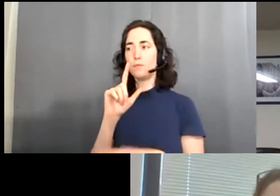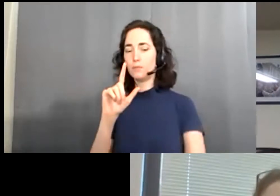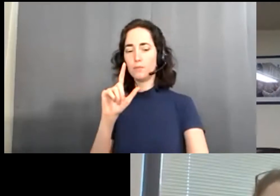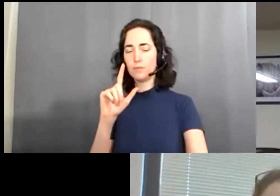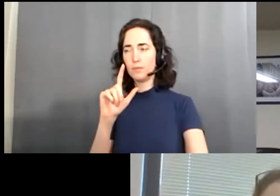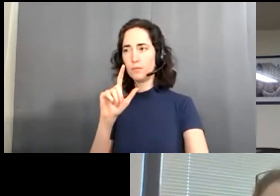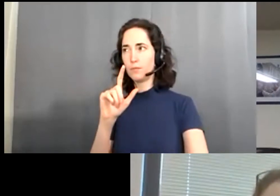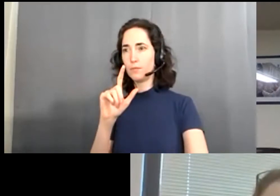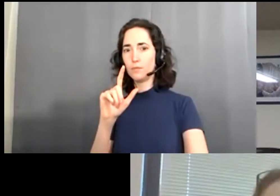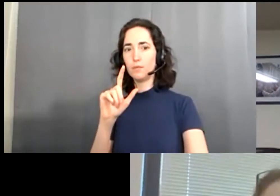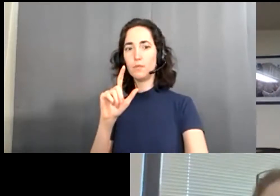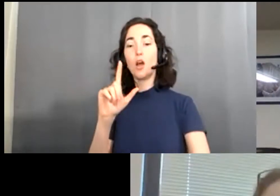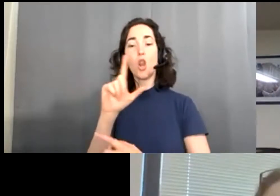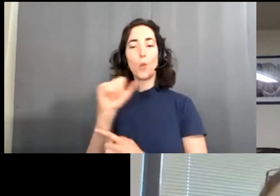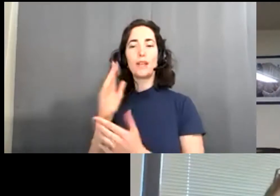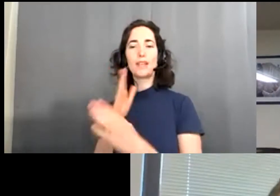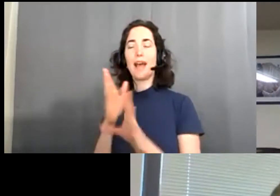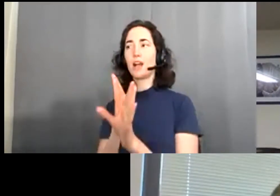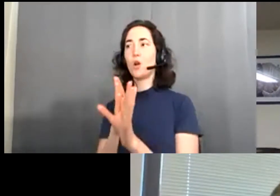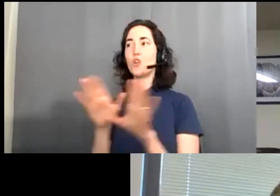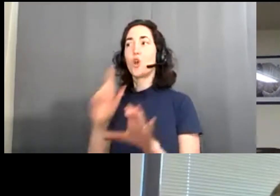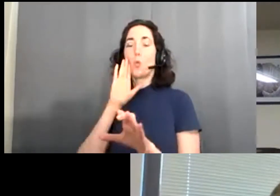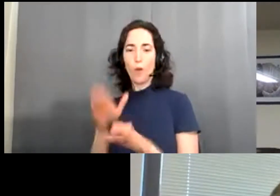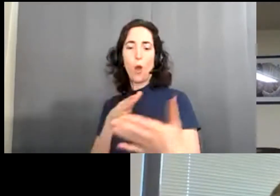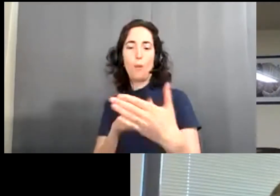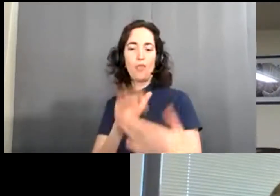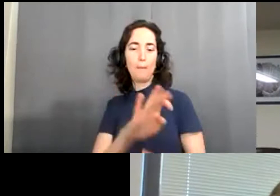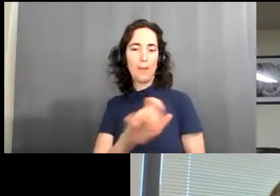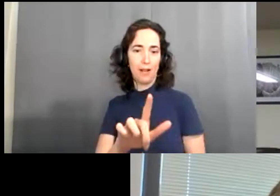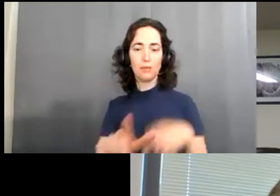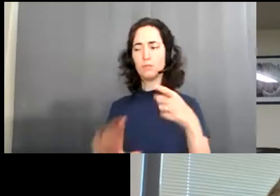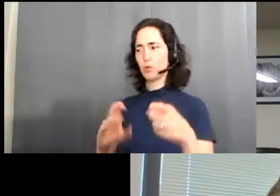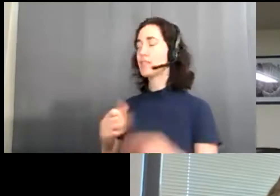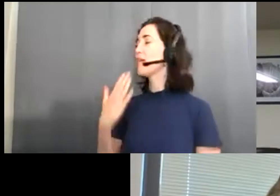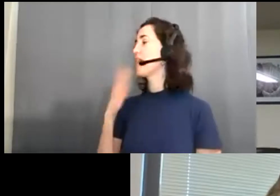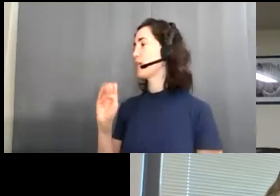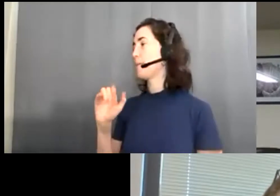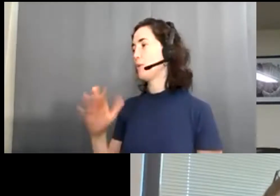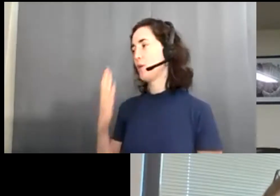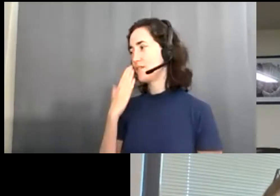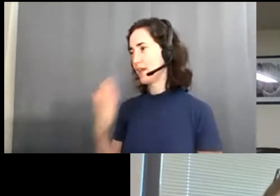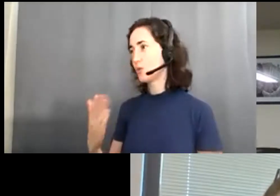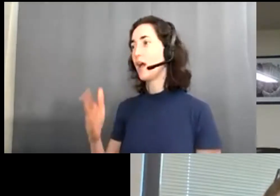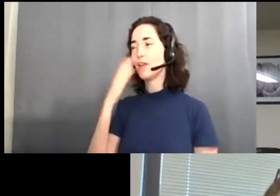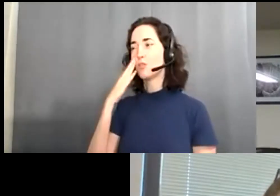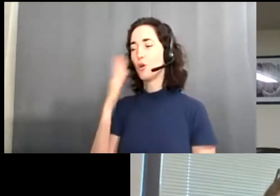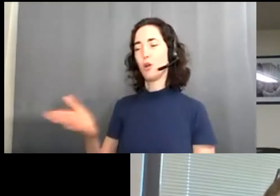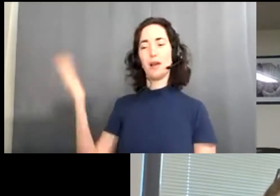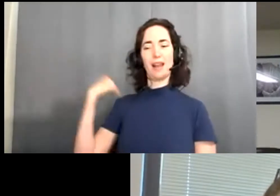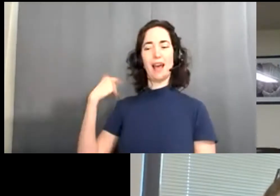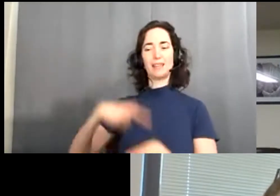it. Thank you. Thank you, Amber. I appreciate that. I know you provided your thoughts